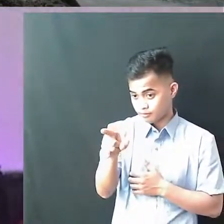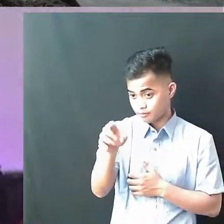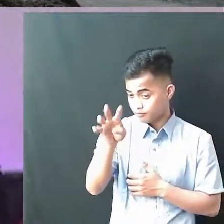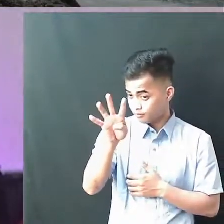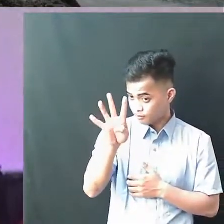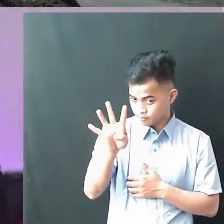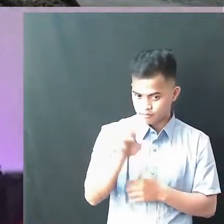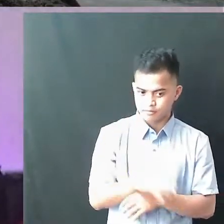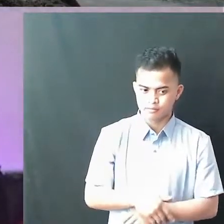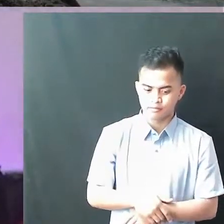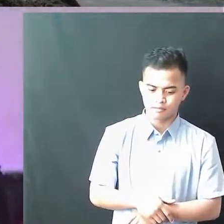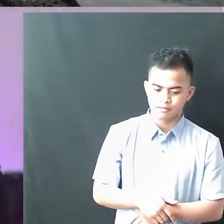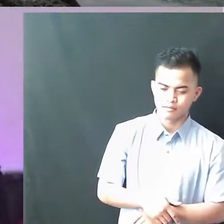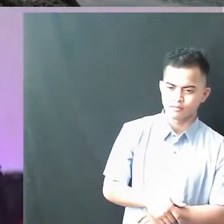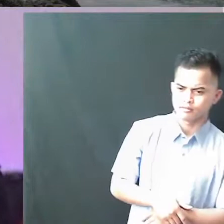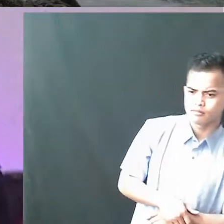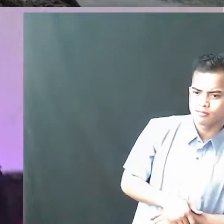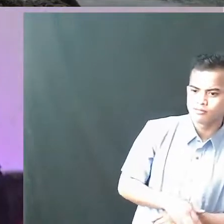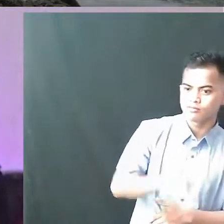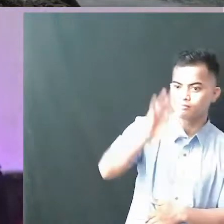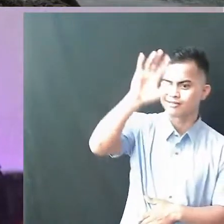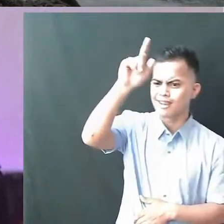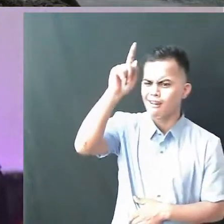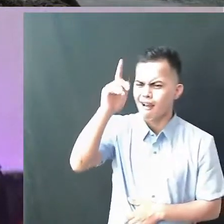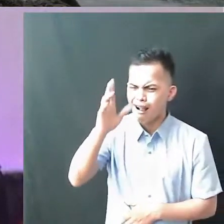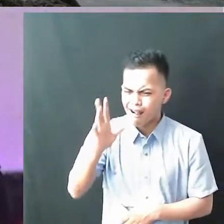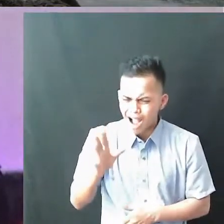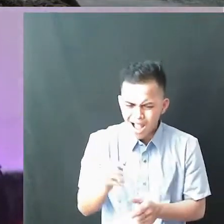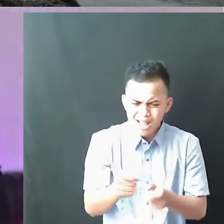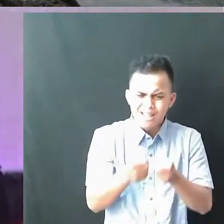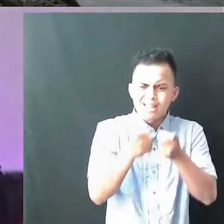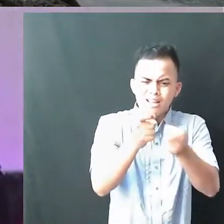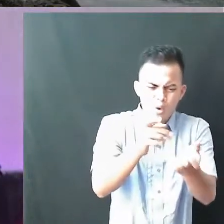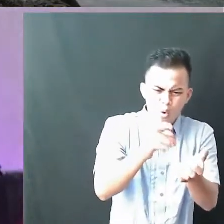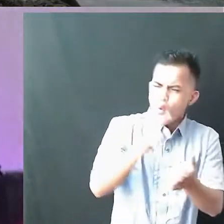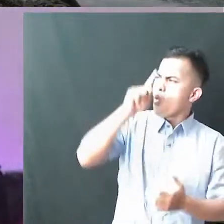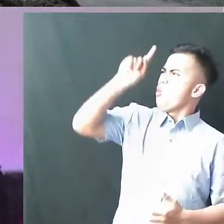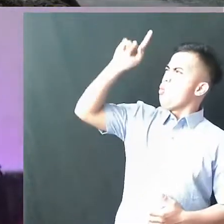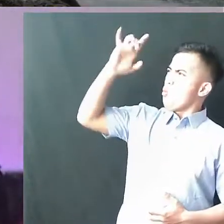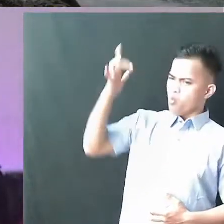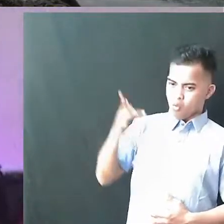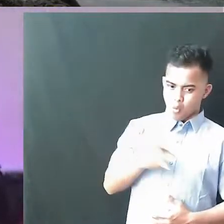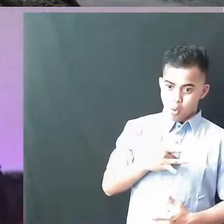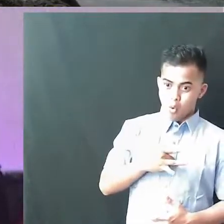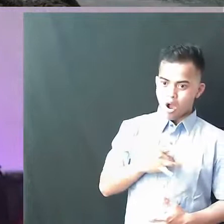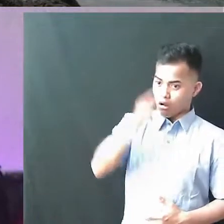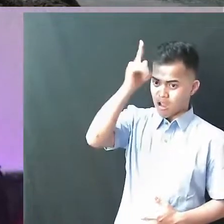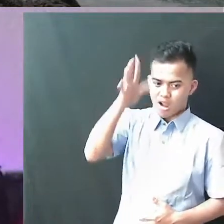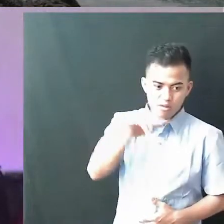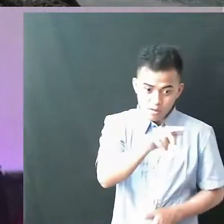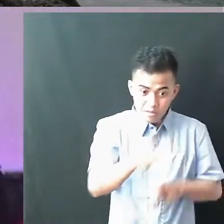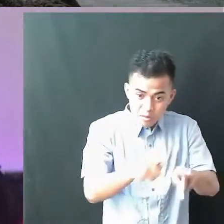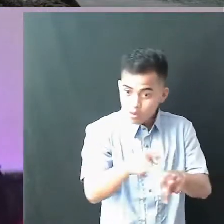Whereby are given unto us exceeding great and precious promises, that by